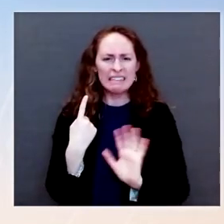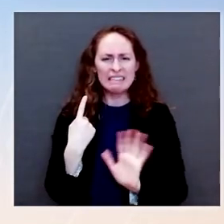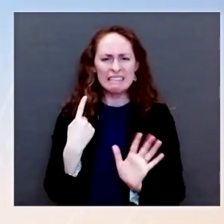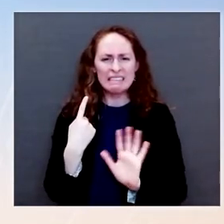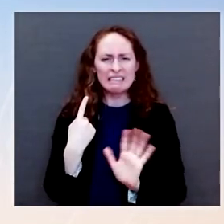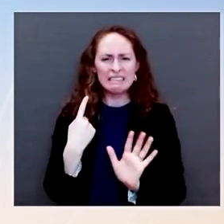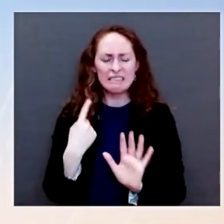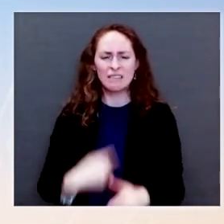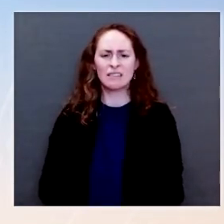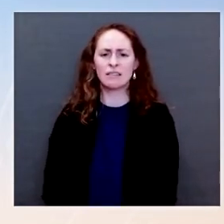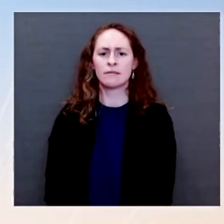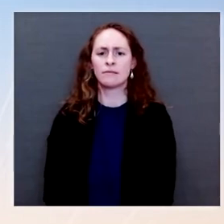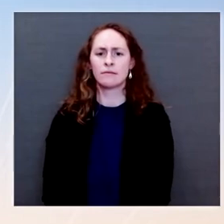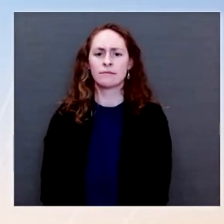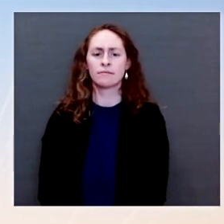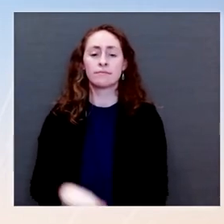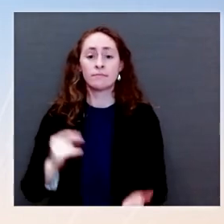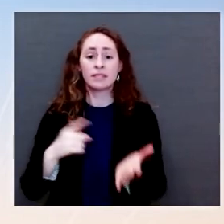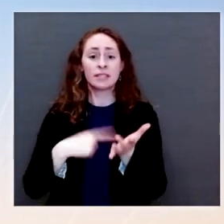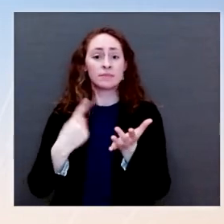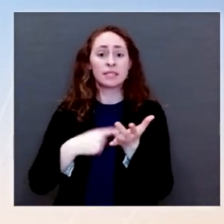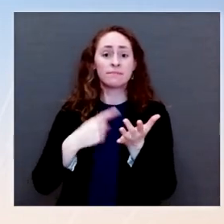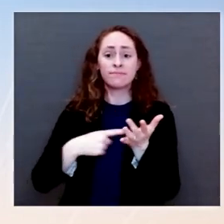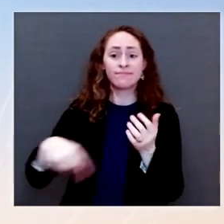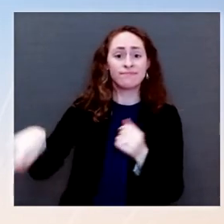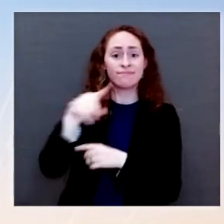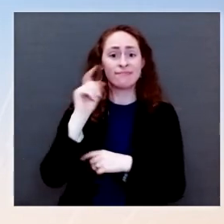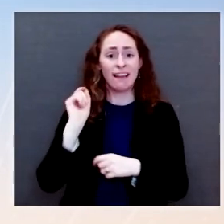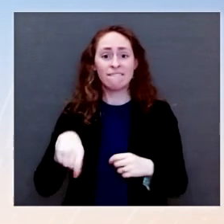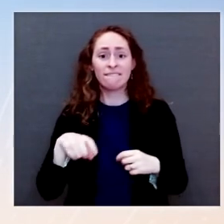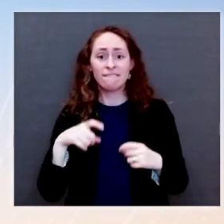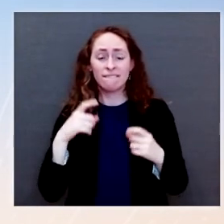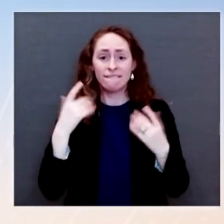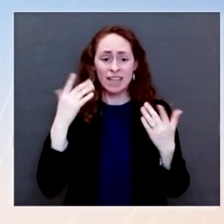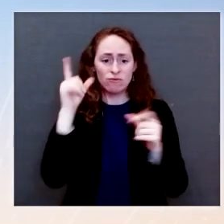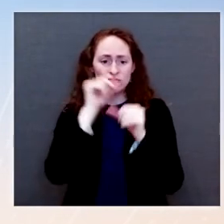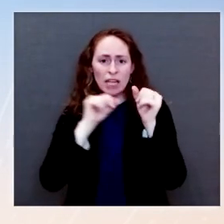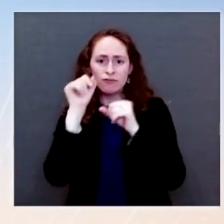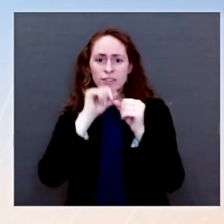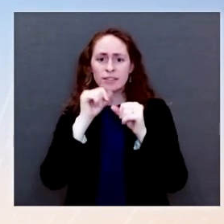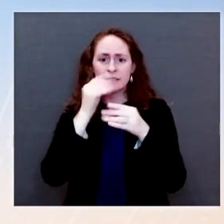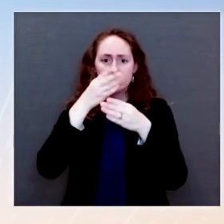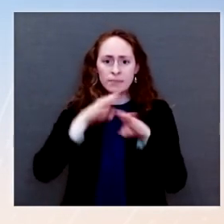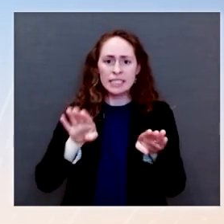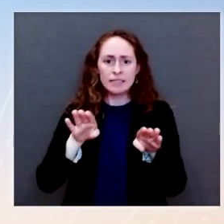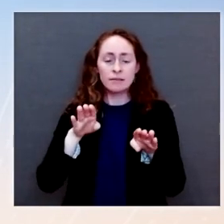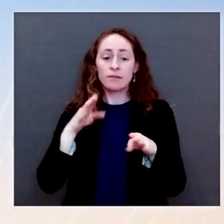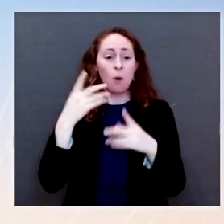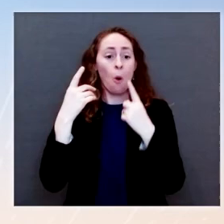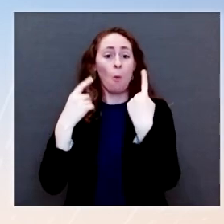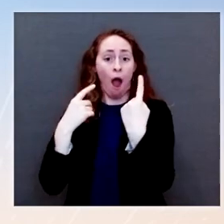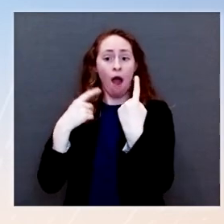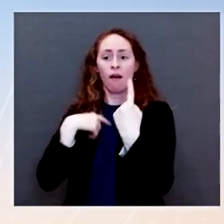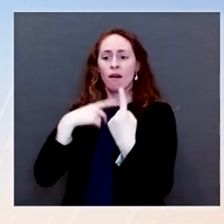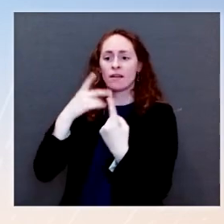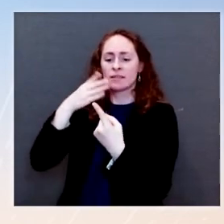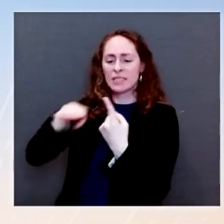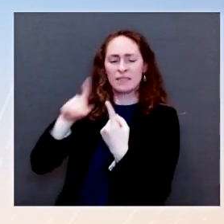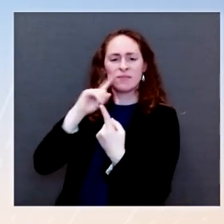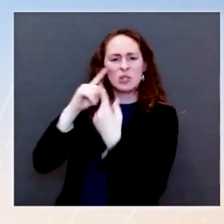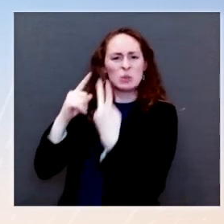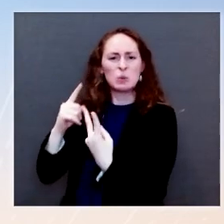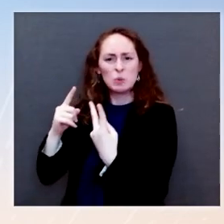are, they have to speak for themselves. The Presidential Commission on the Supreme Court is holding its final public meeting